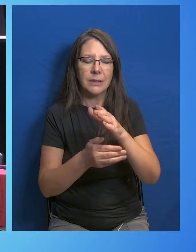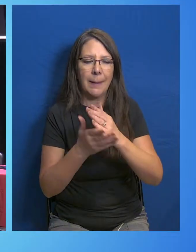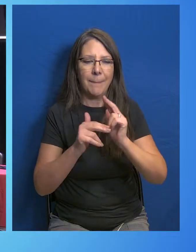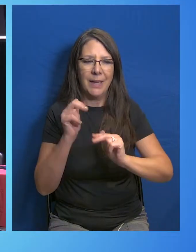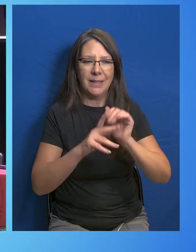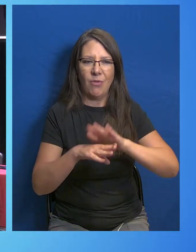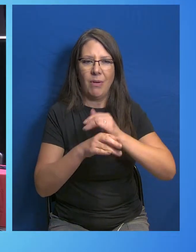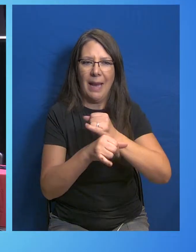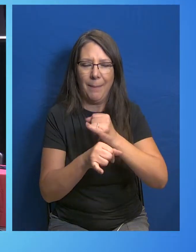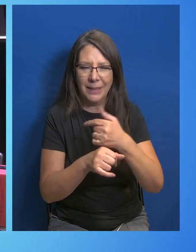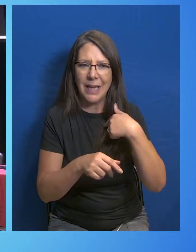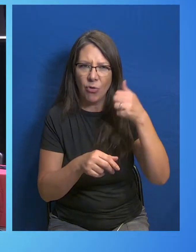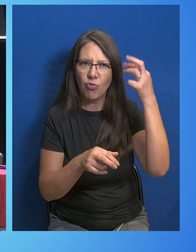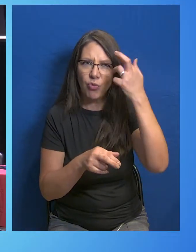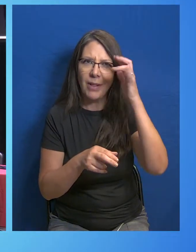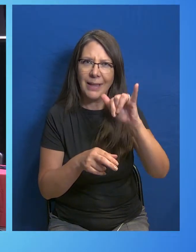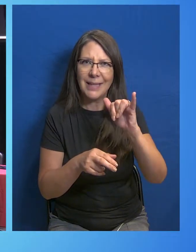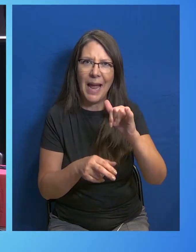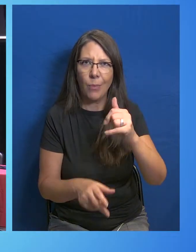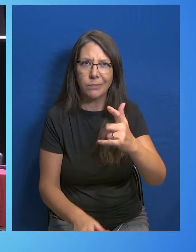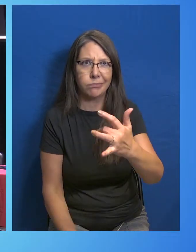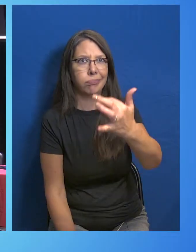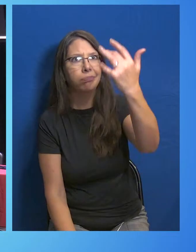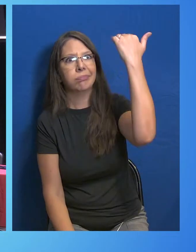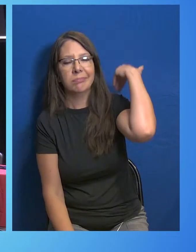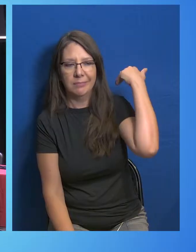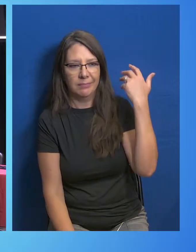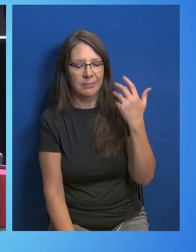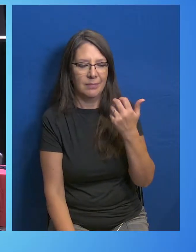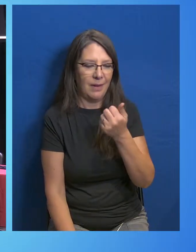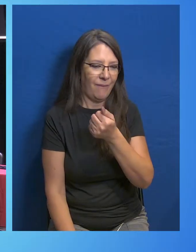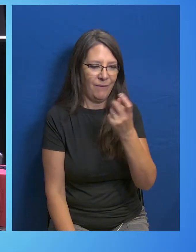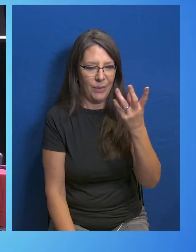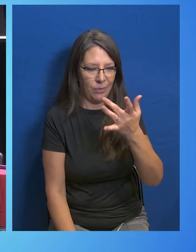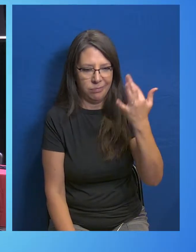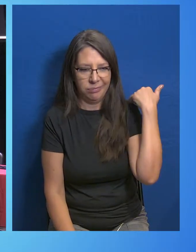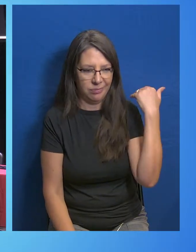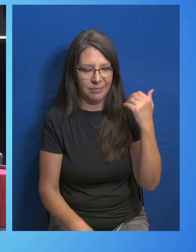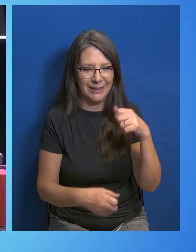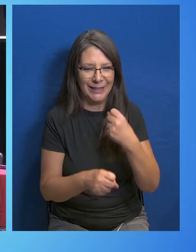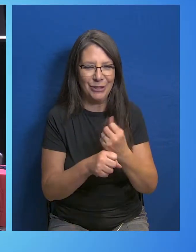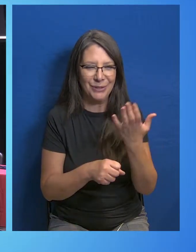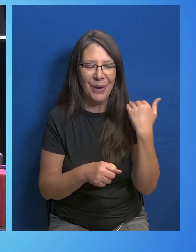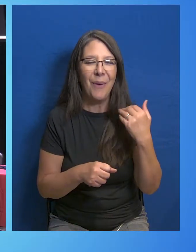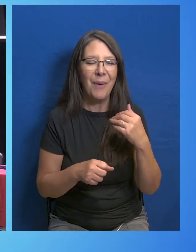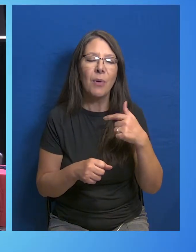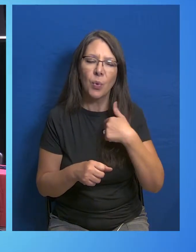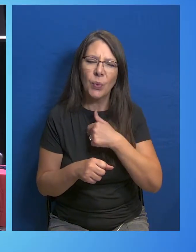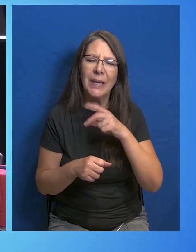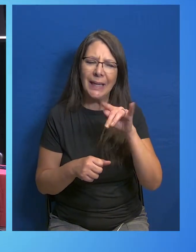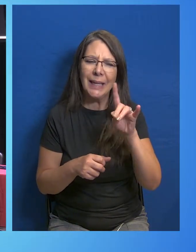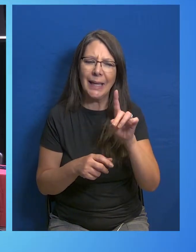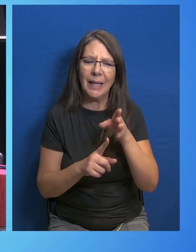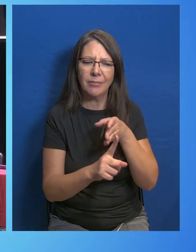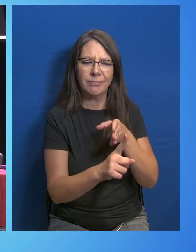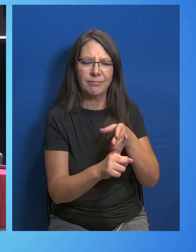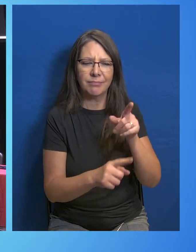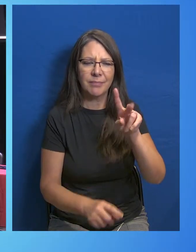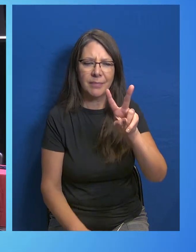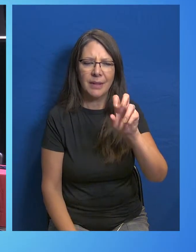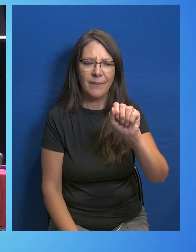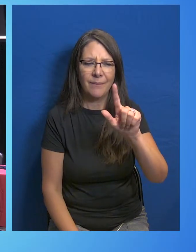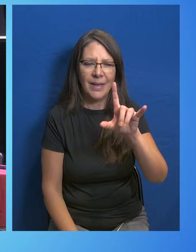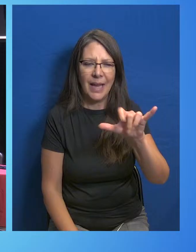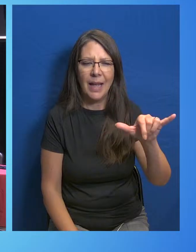a generation or two ago, obviously, with where we are with some of the buildings, but I think that's what we had done at that point. Okay.